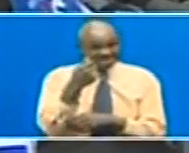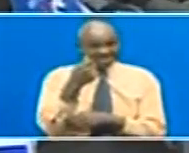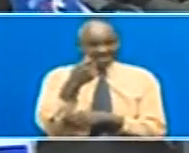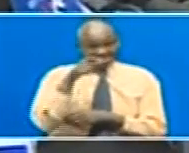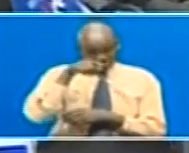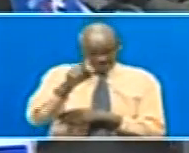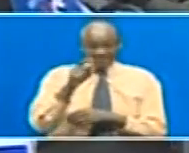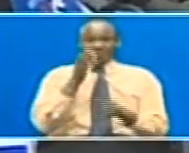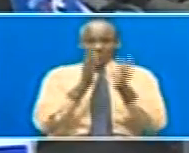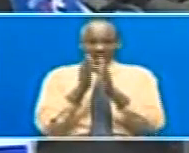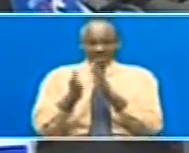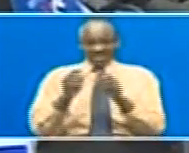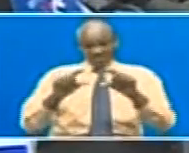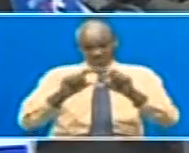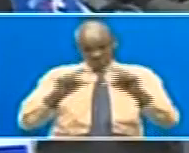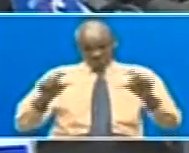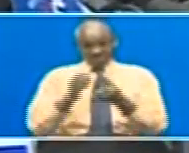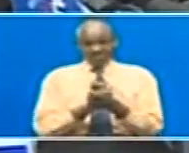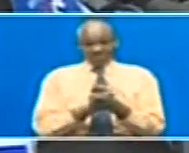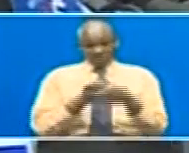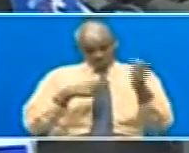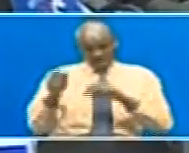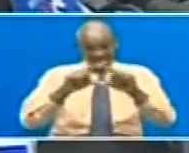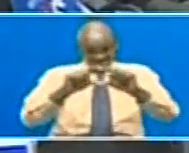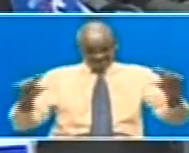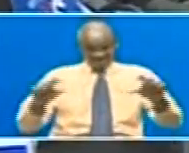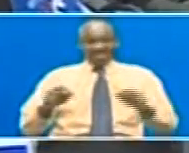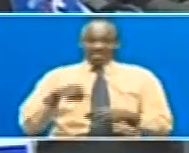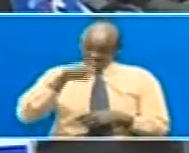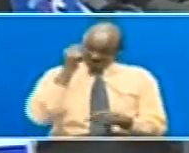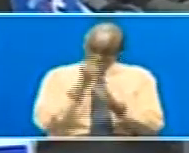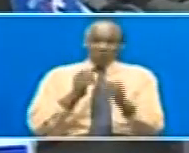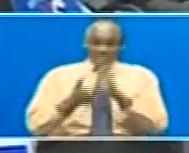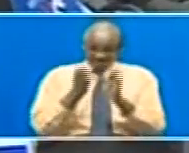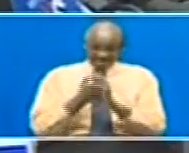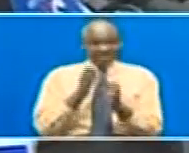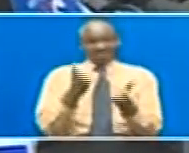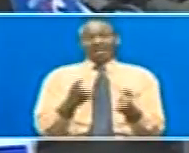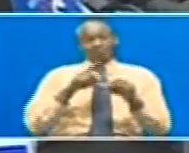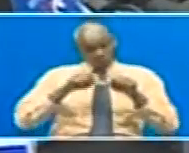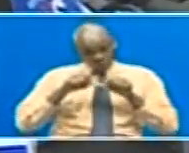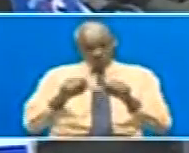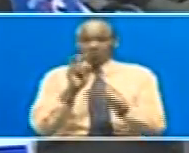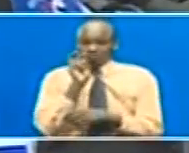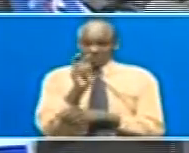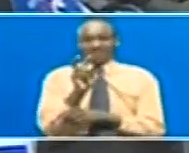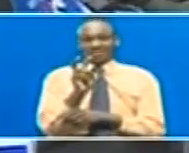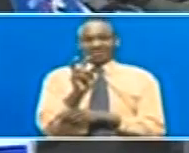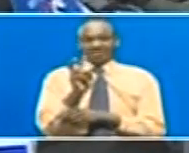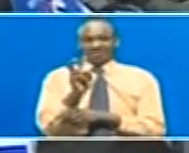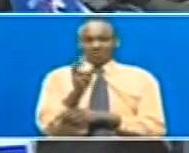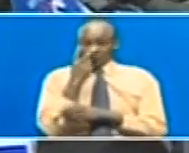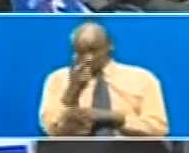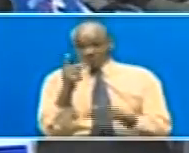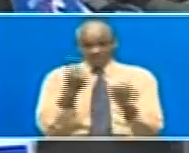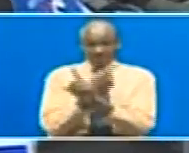who have not made arrangements to transit to the digital platform to do so, as to continue viewing their